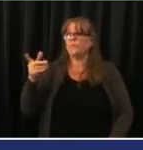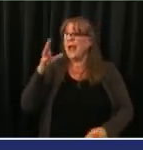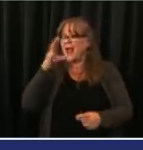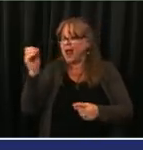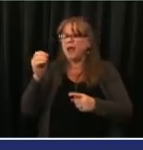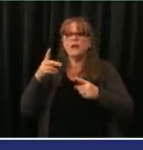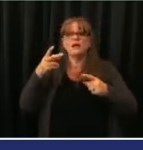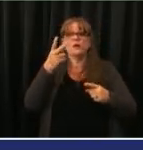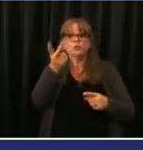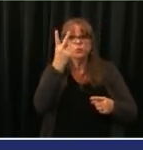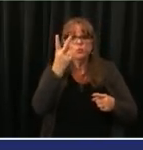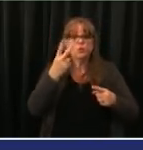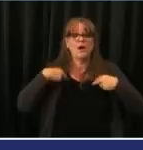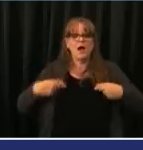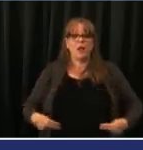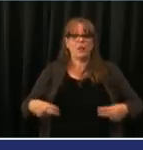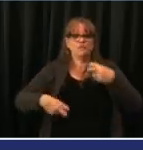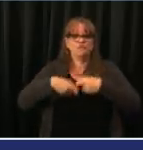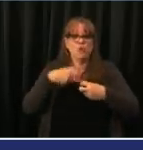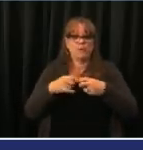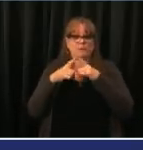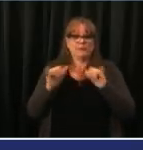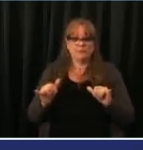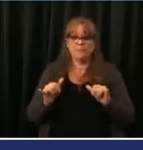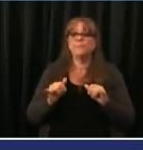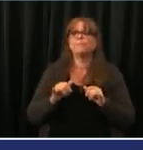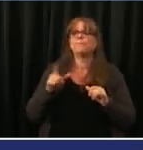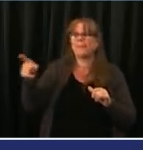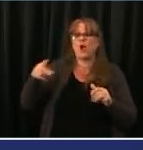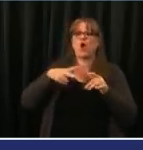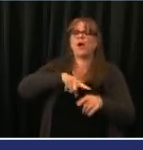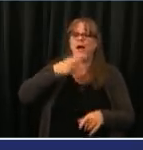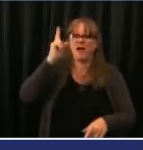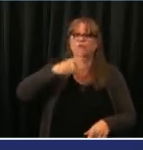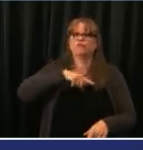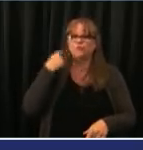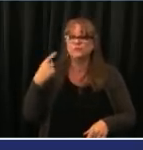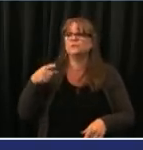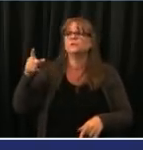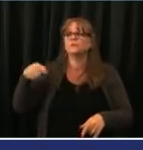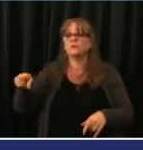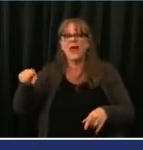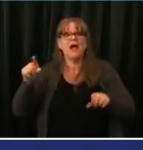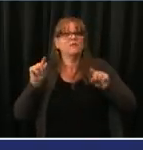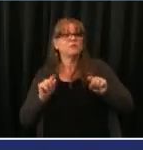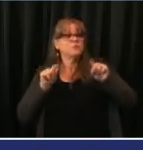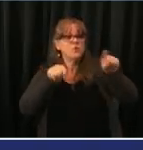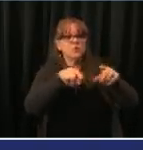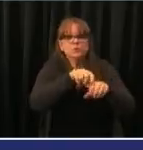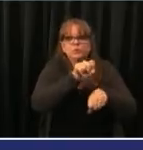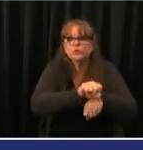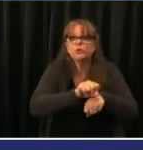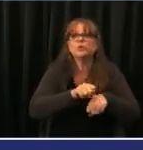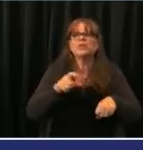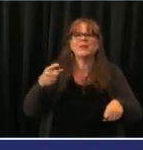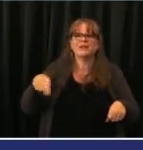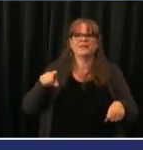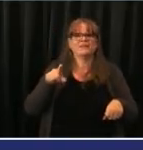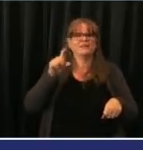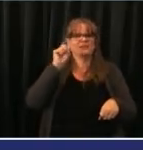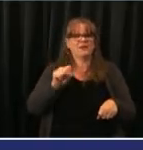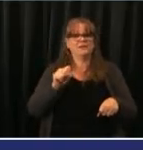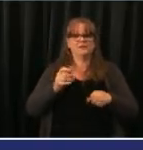governor indicated, these are people who have to go into work to do their job and are essential to the functioning of our society. For example, these